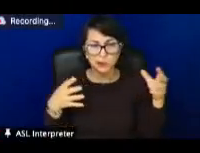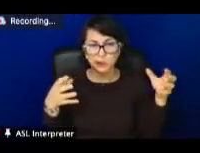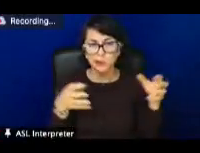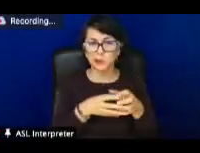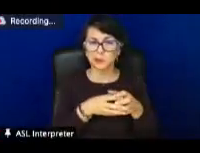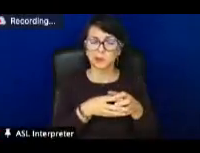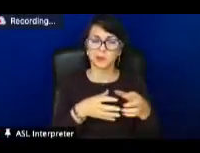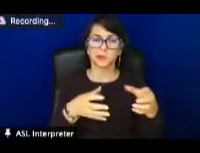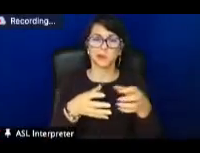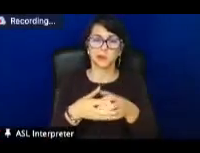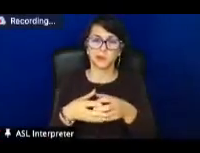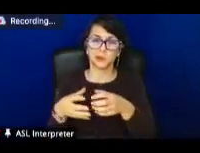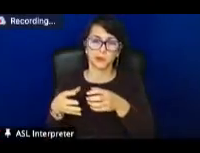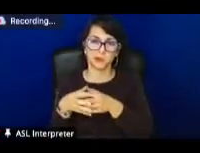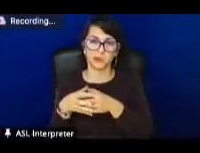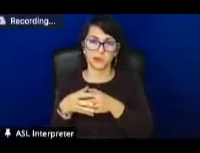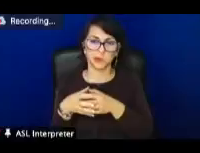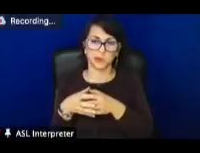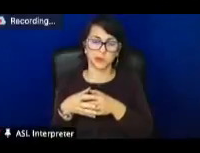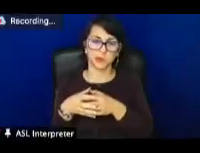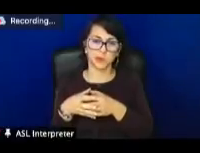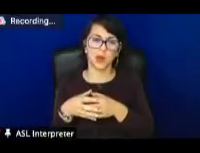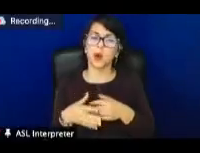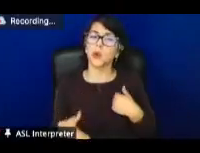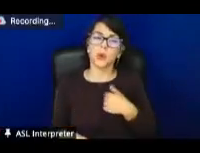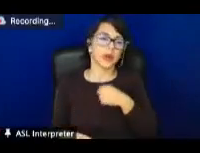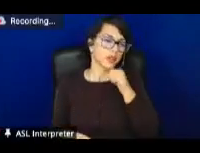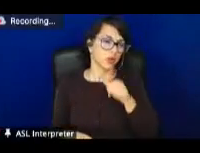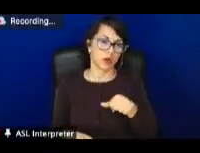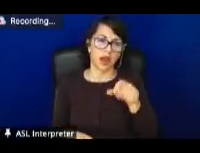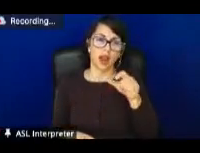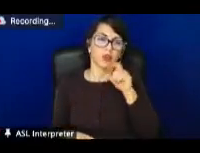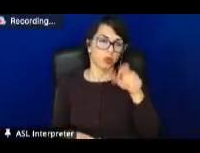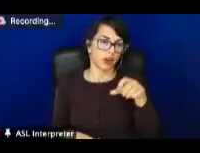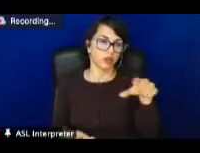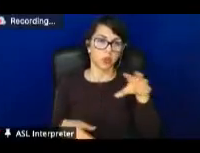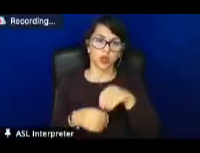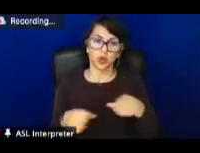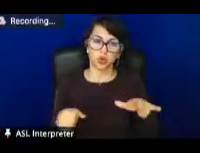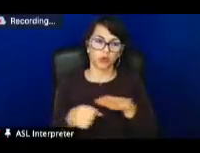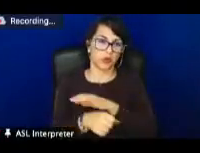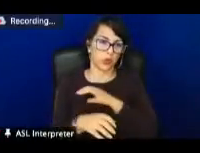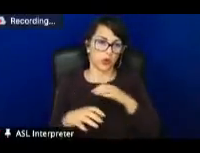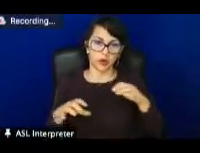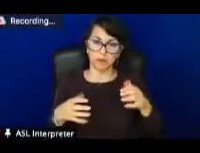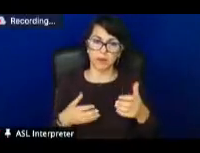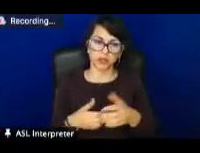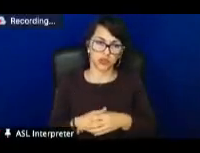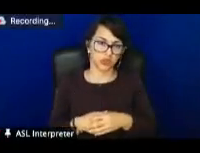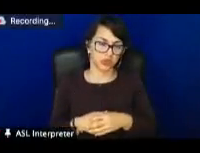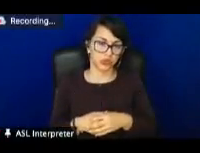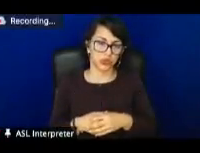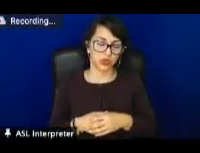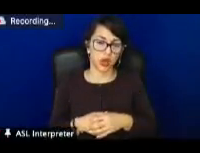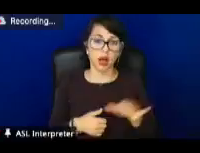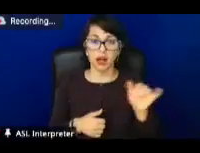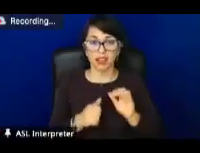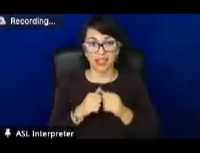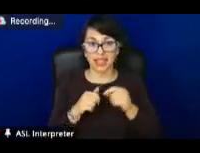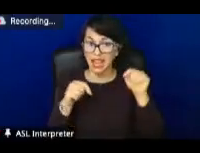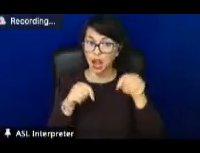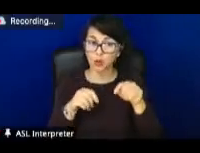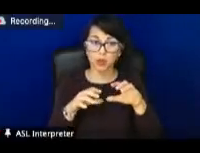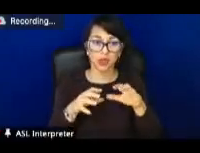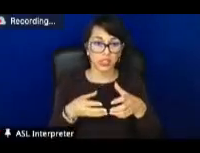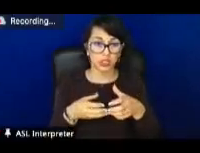getting the full commission involved in everything. We might say, well, like the way this group did